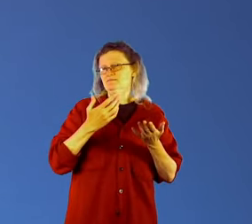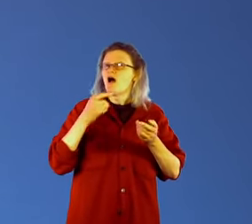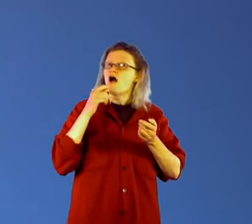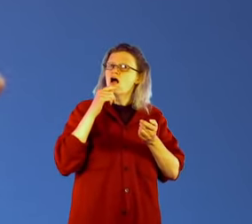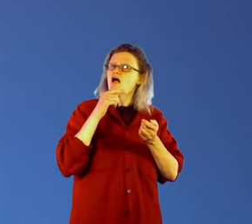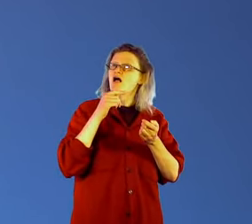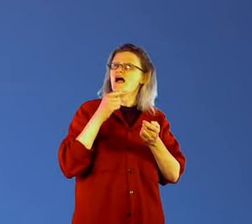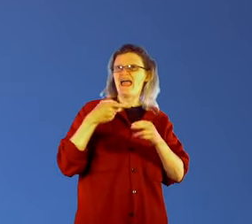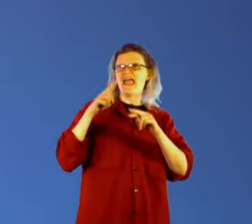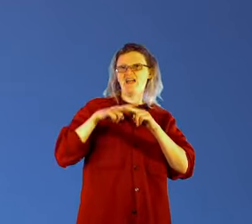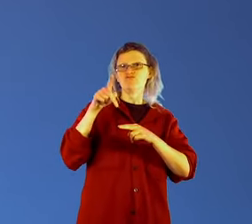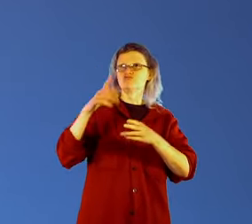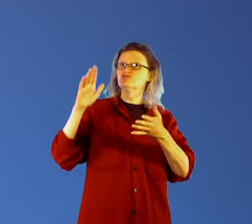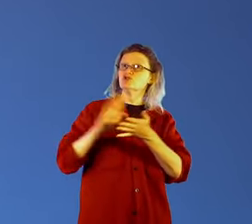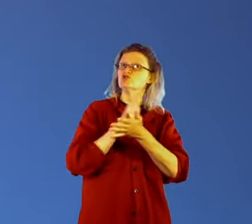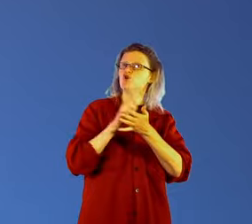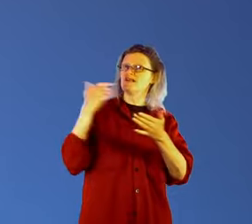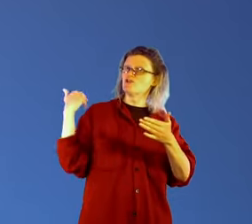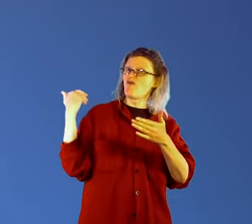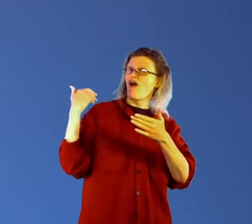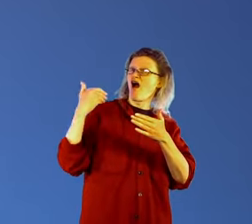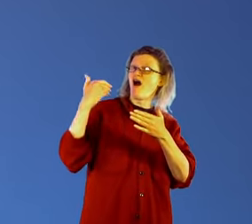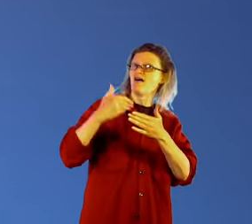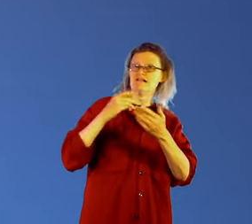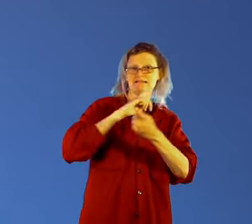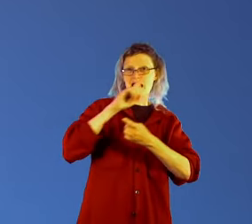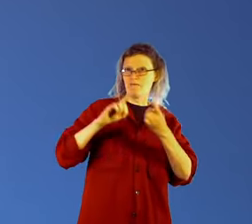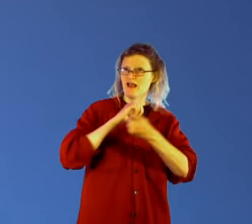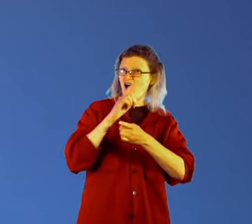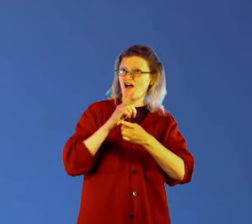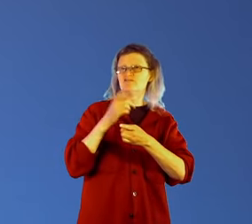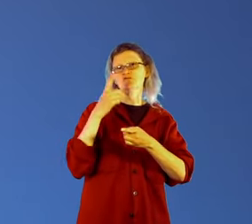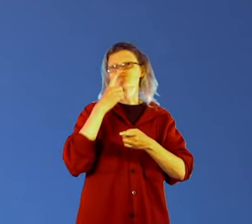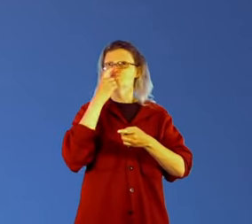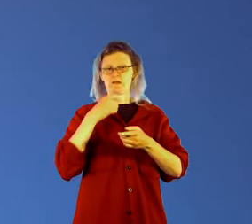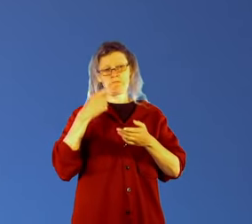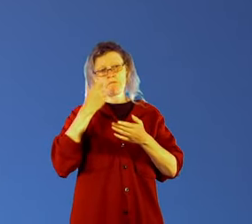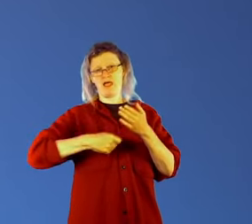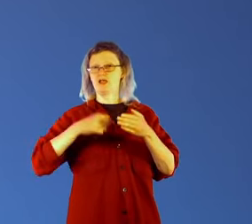far, please keep coming to the seminars. But please also buy the book.